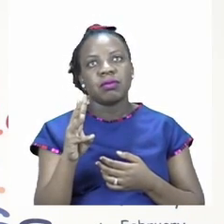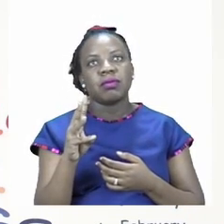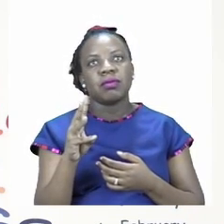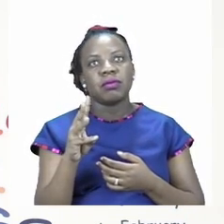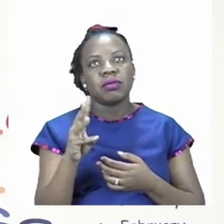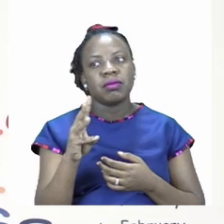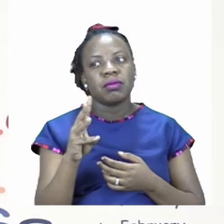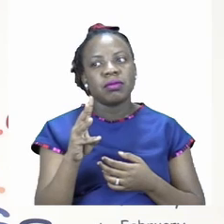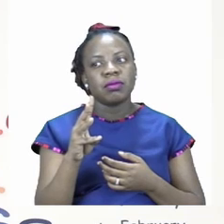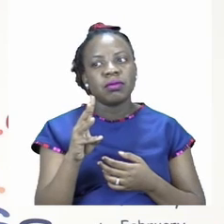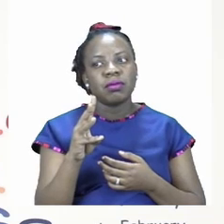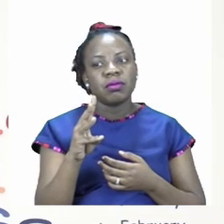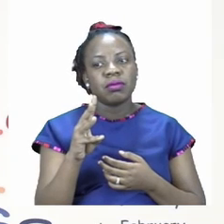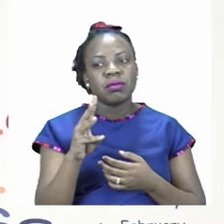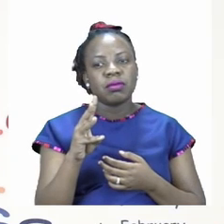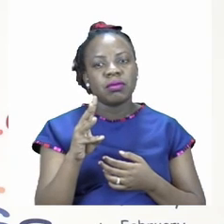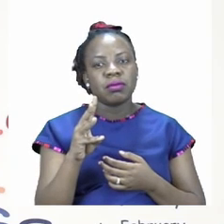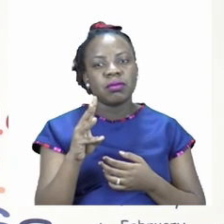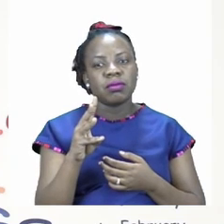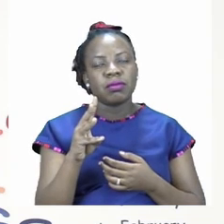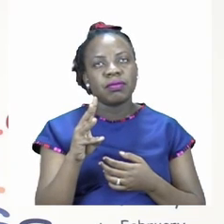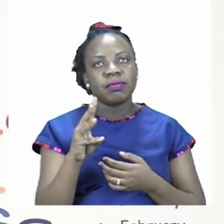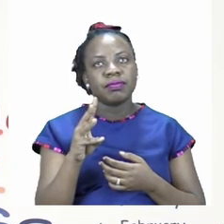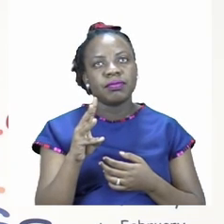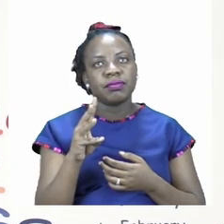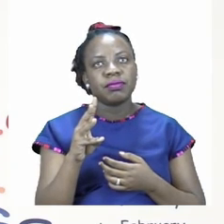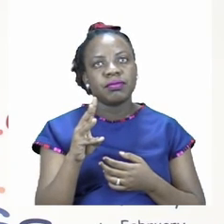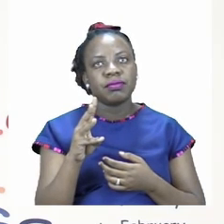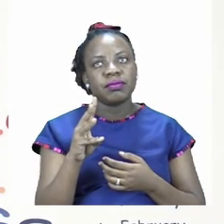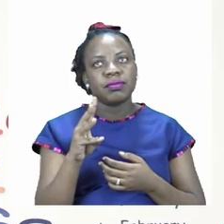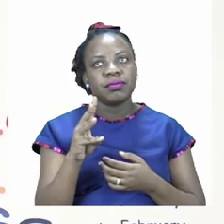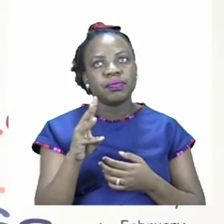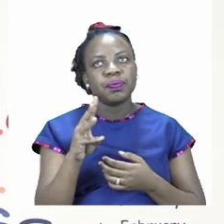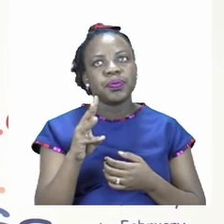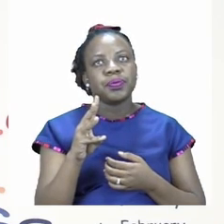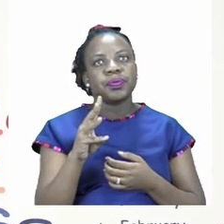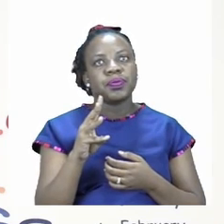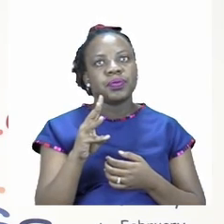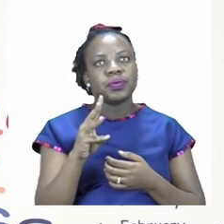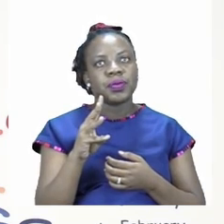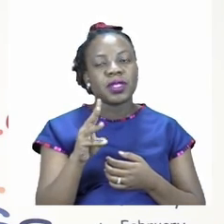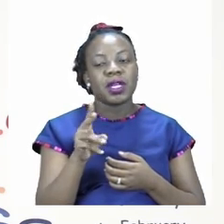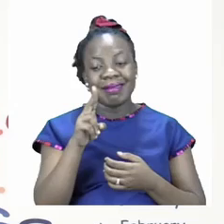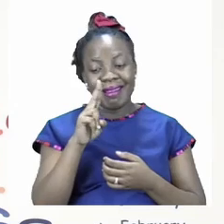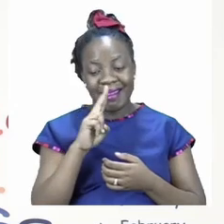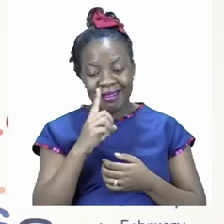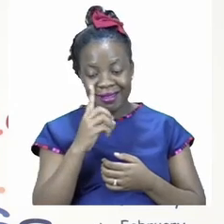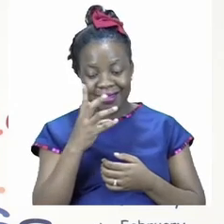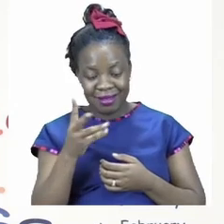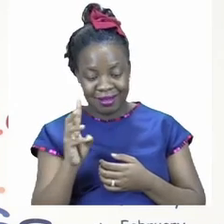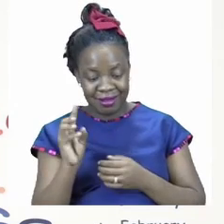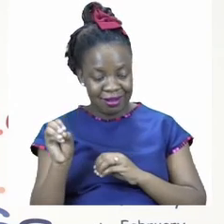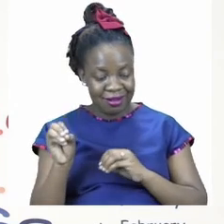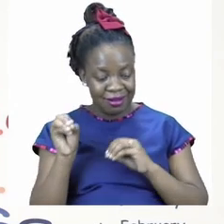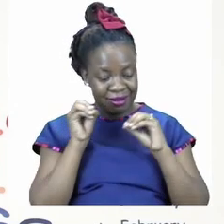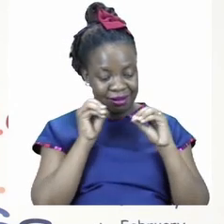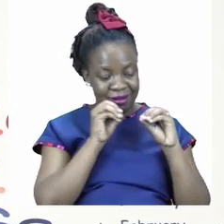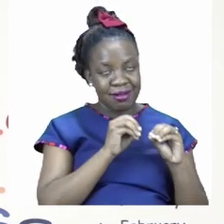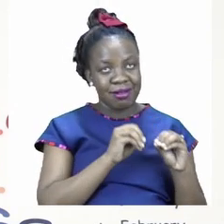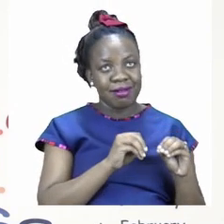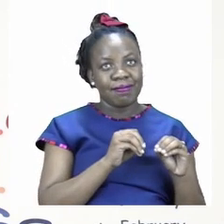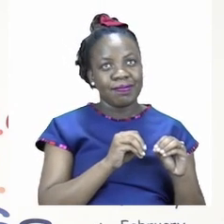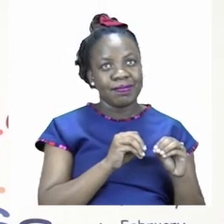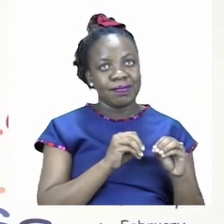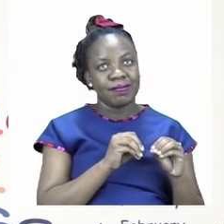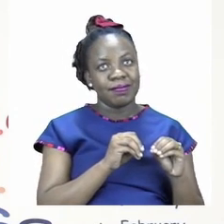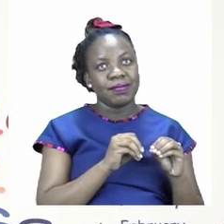write our answer 16, and then we're going to take our answer and put it